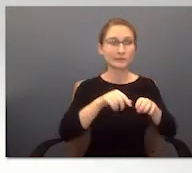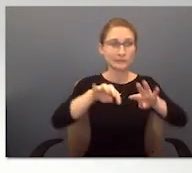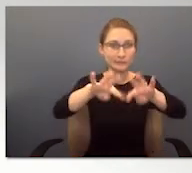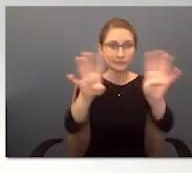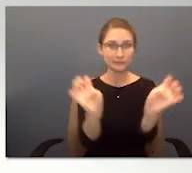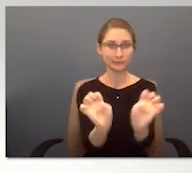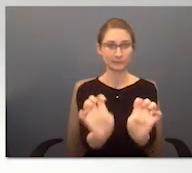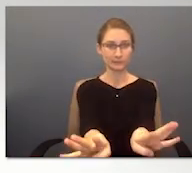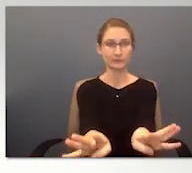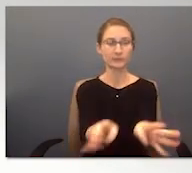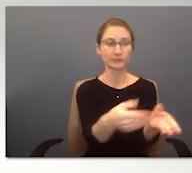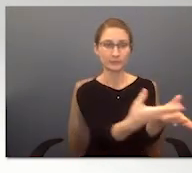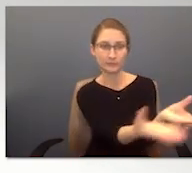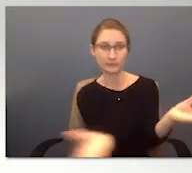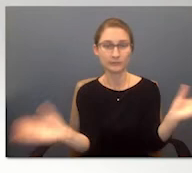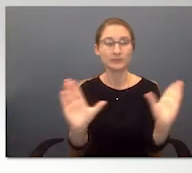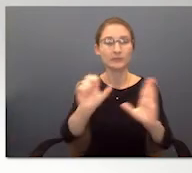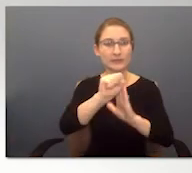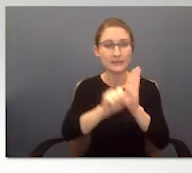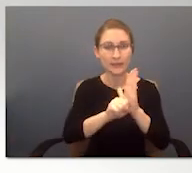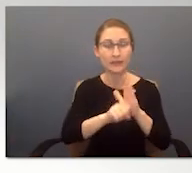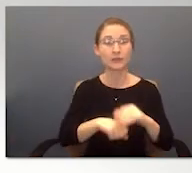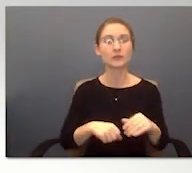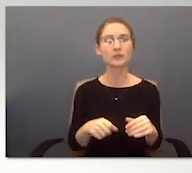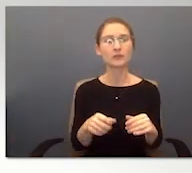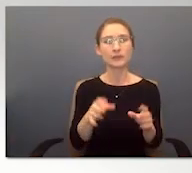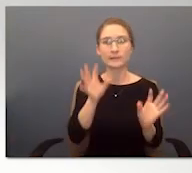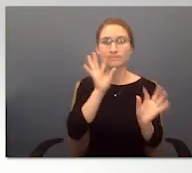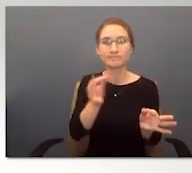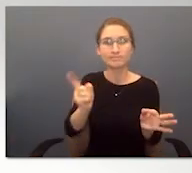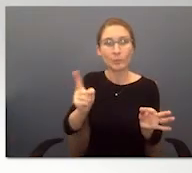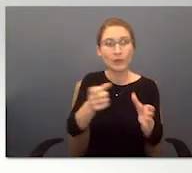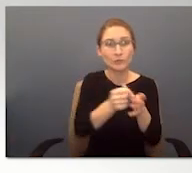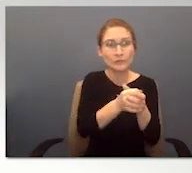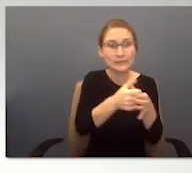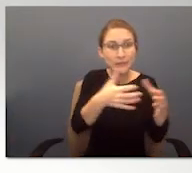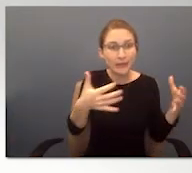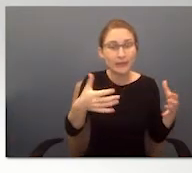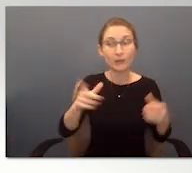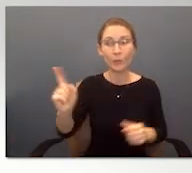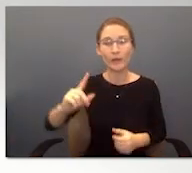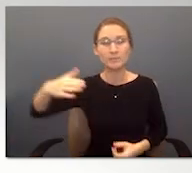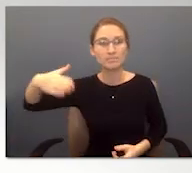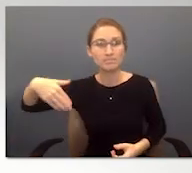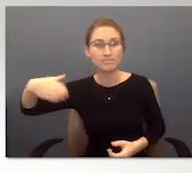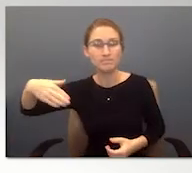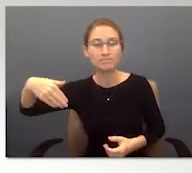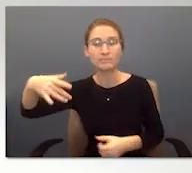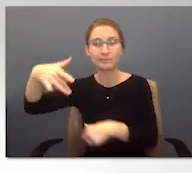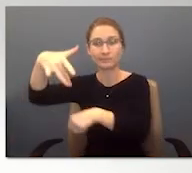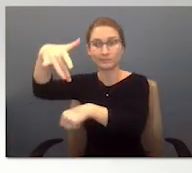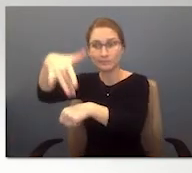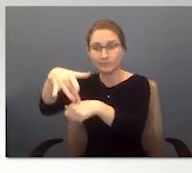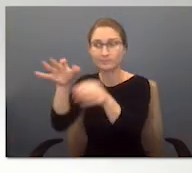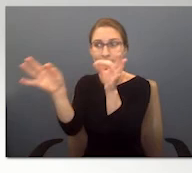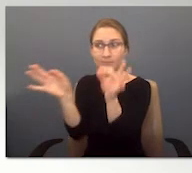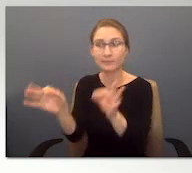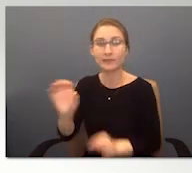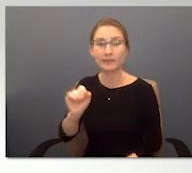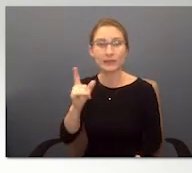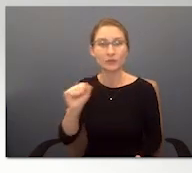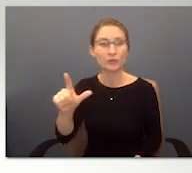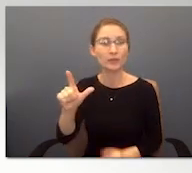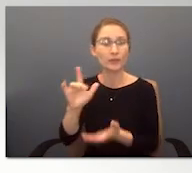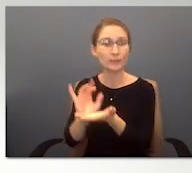survey of our SATP program, deciding where we can expand, which areas of the state aren't covered with a sexual abuse treatment program,